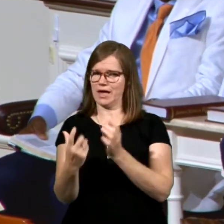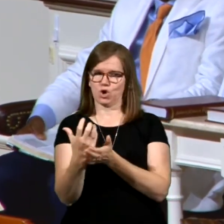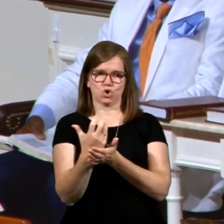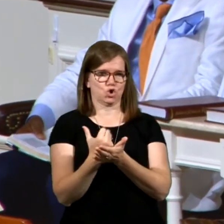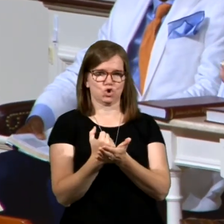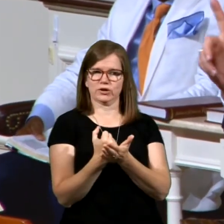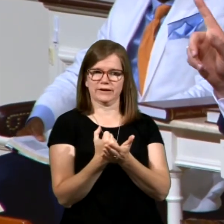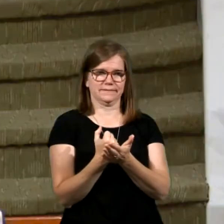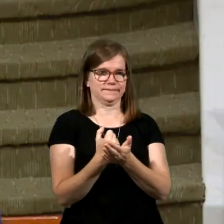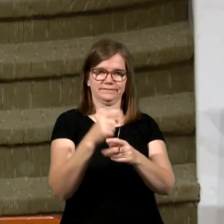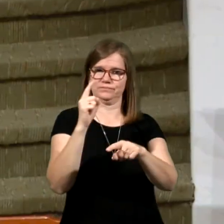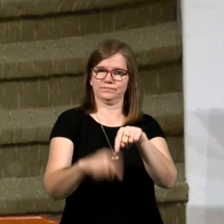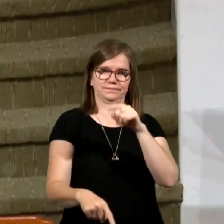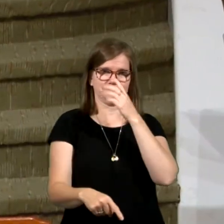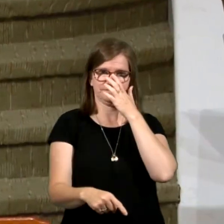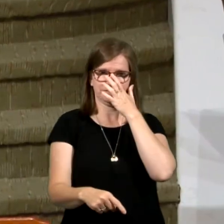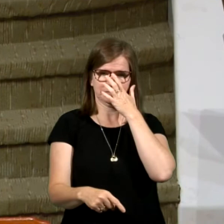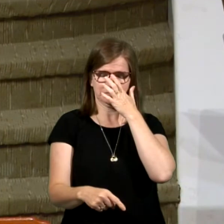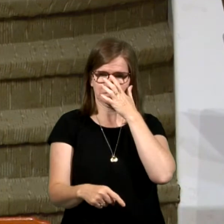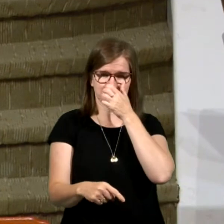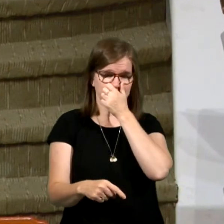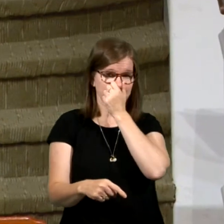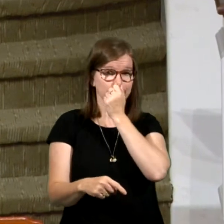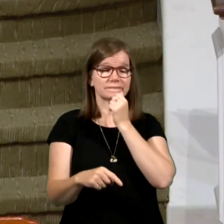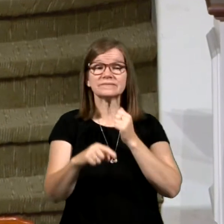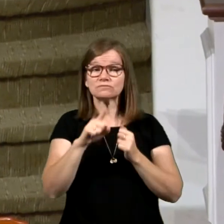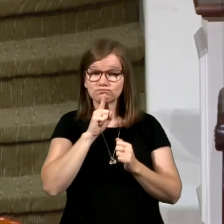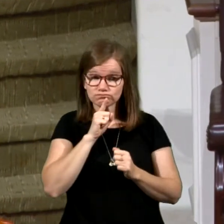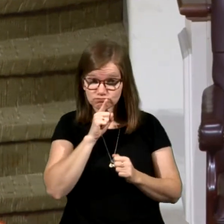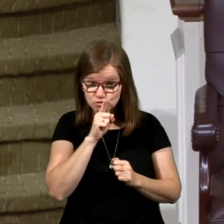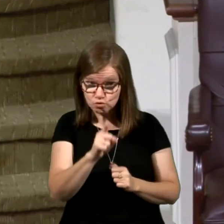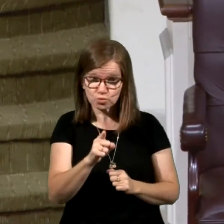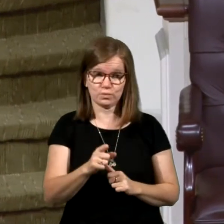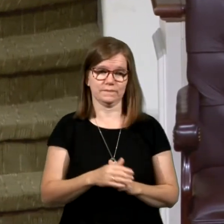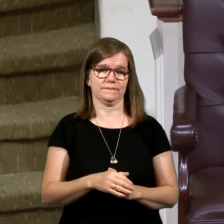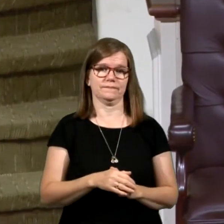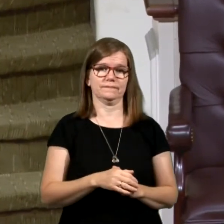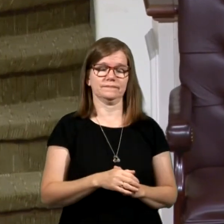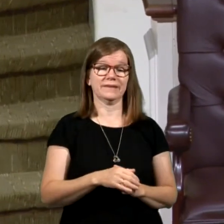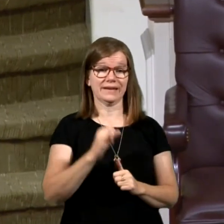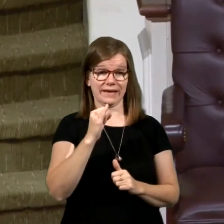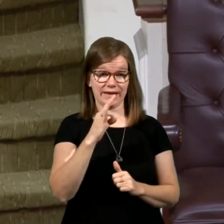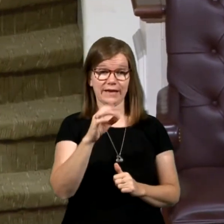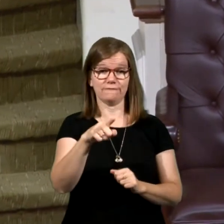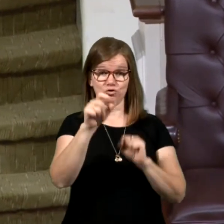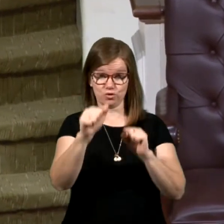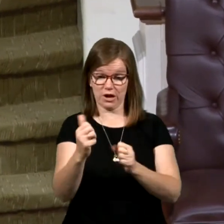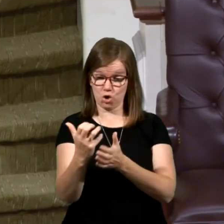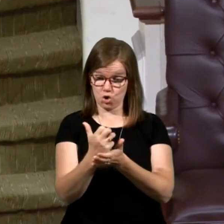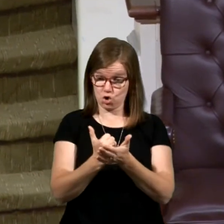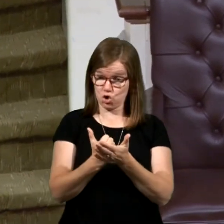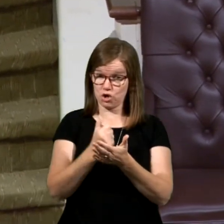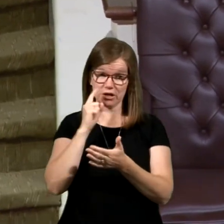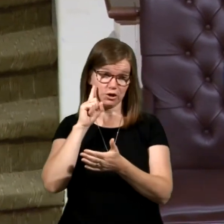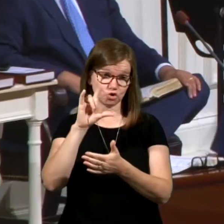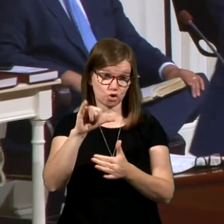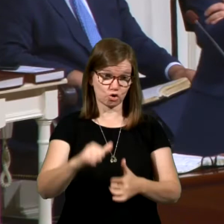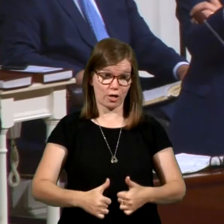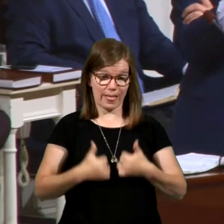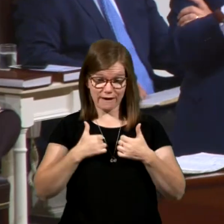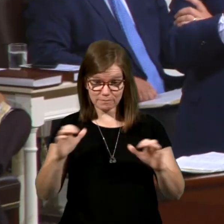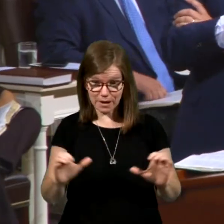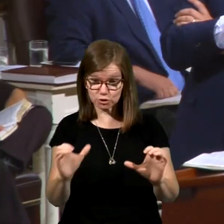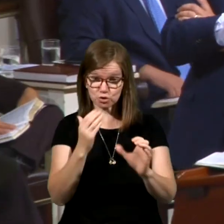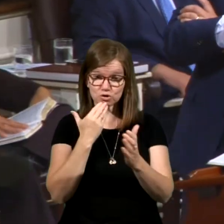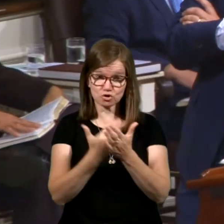That's more than just a poem. It's true. If you could earn eternal life by being good or not